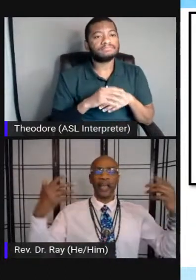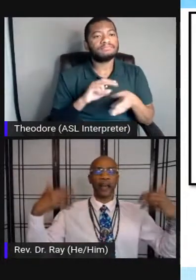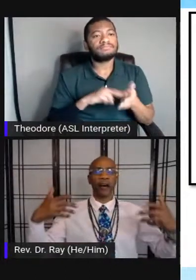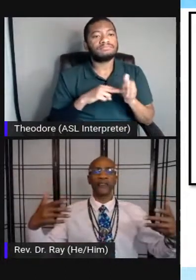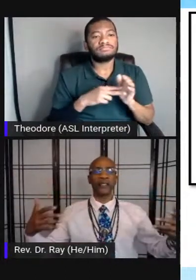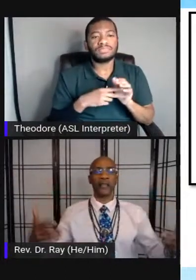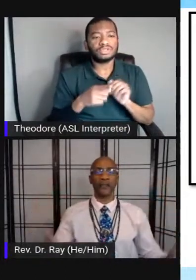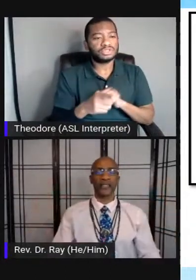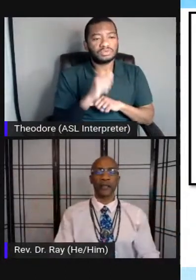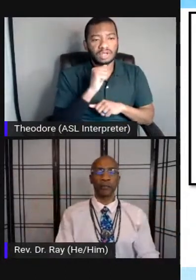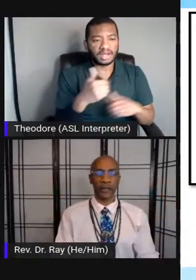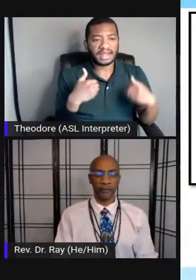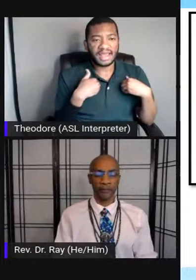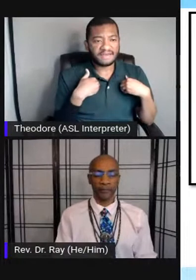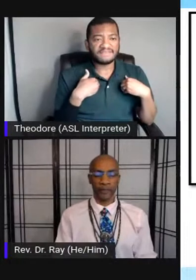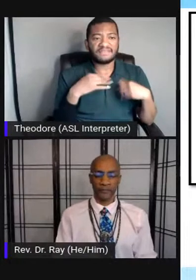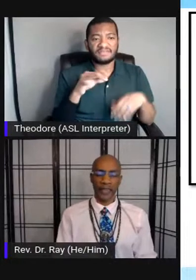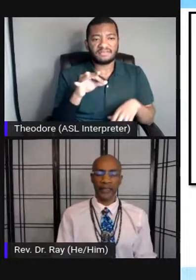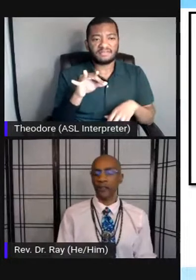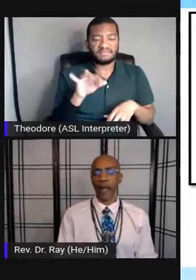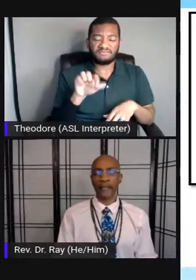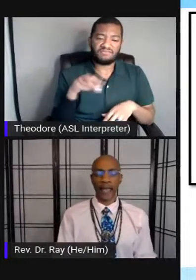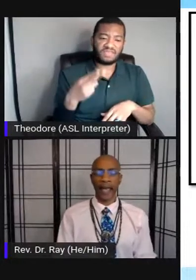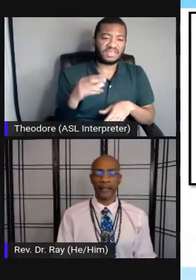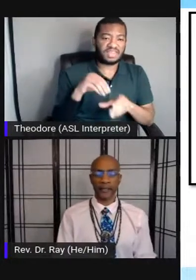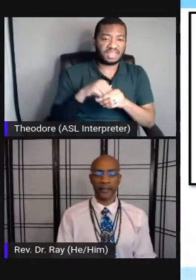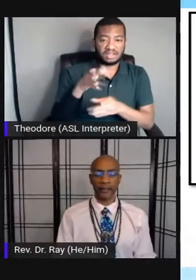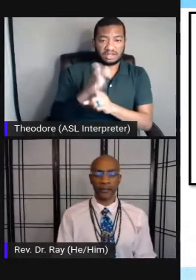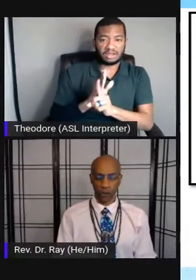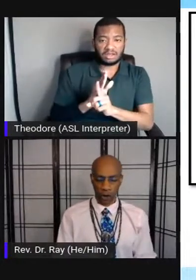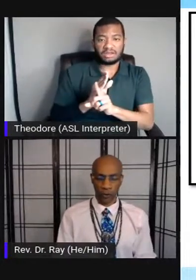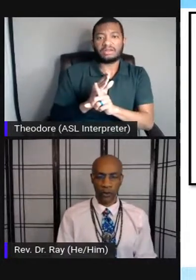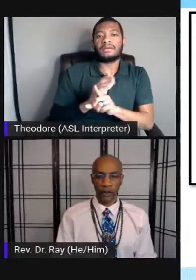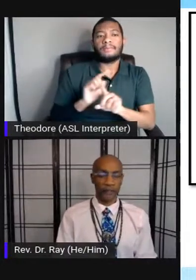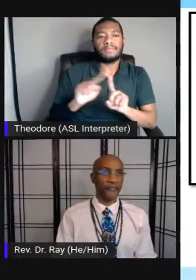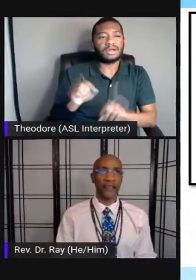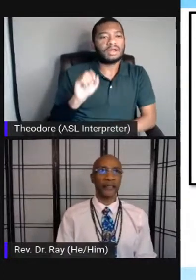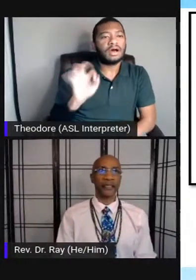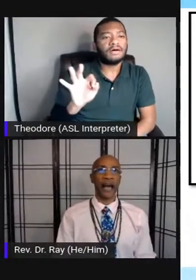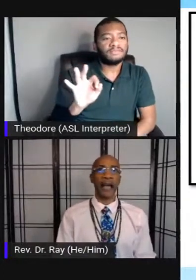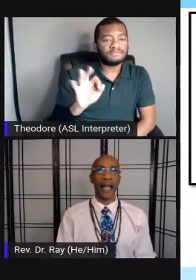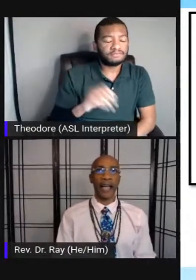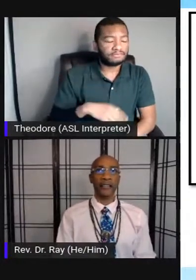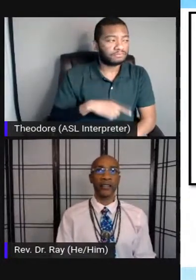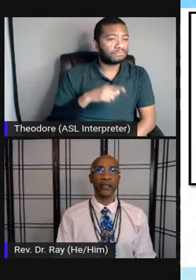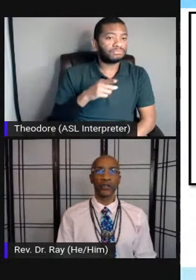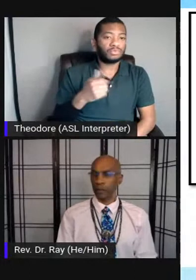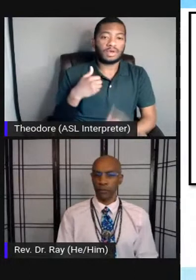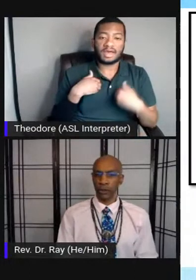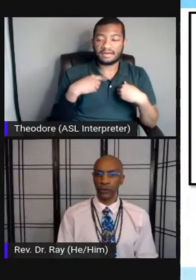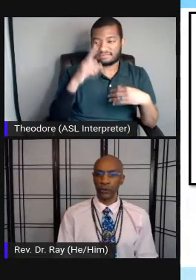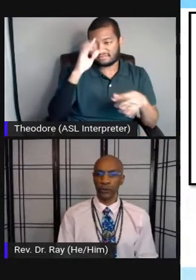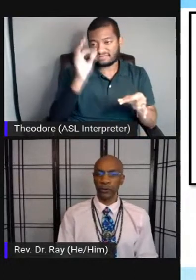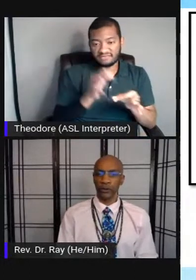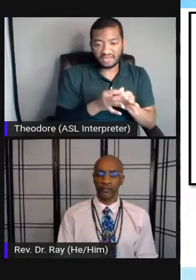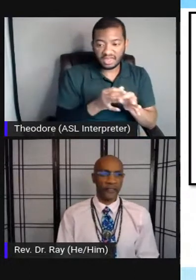in and of itself simply, the faith that grass has to grow, the faith the sky has to be